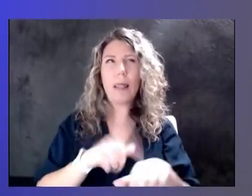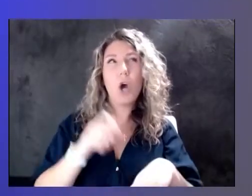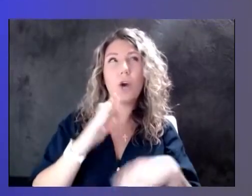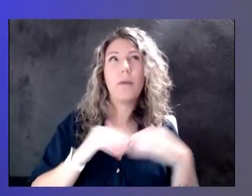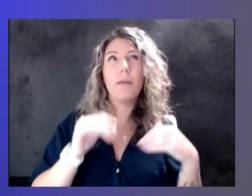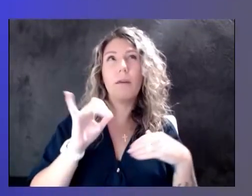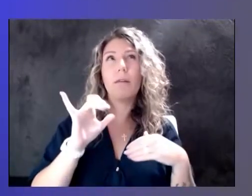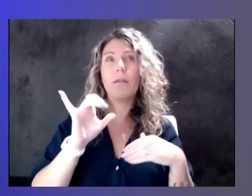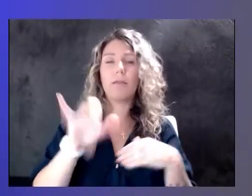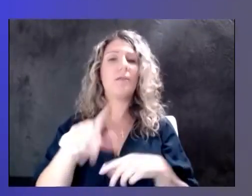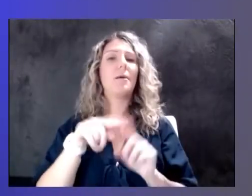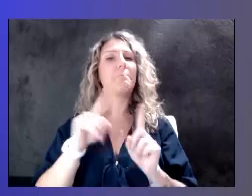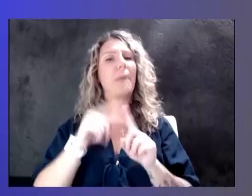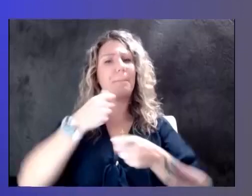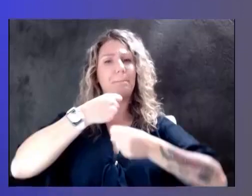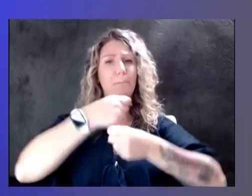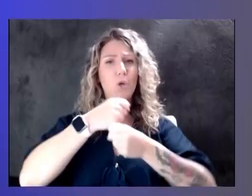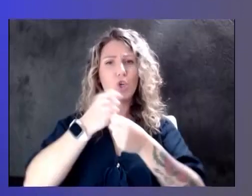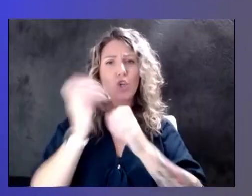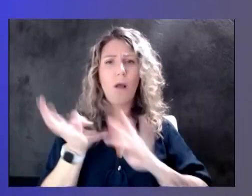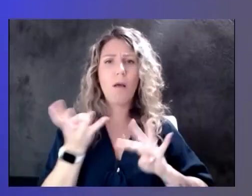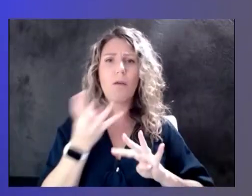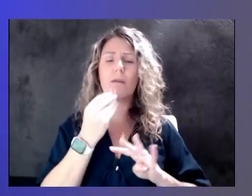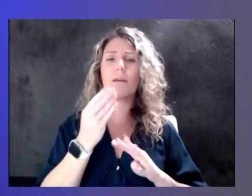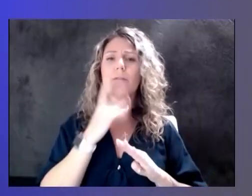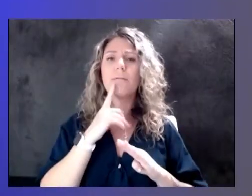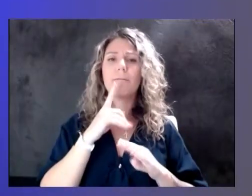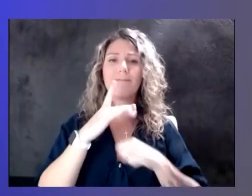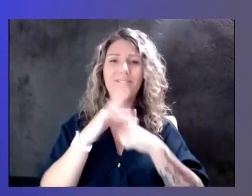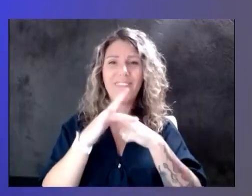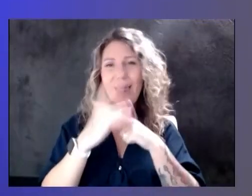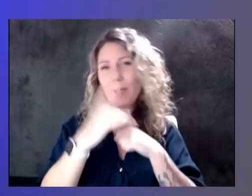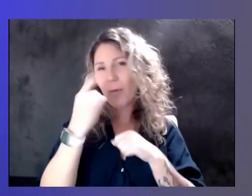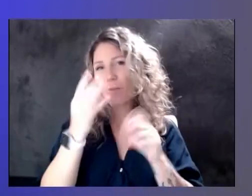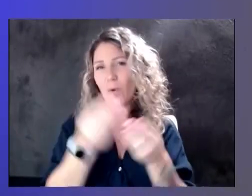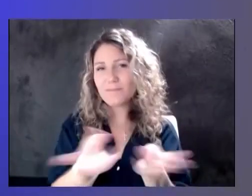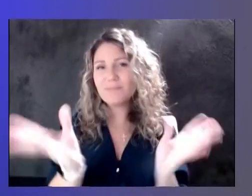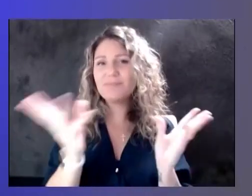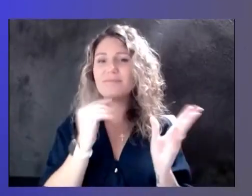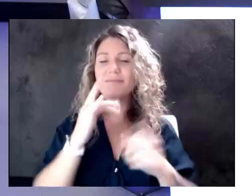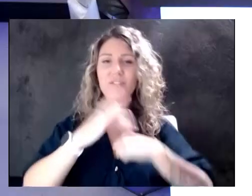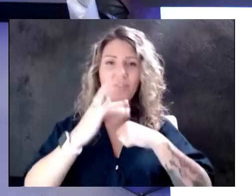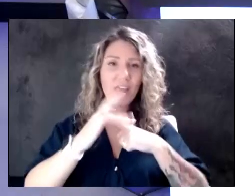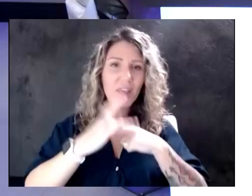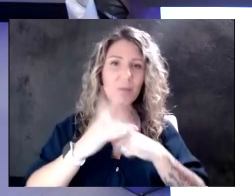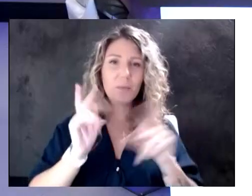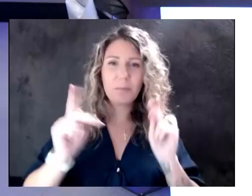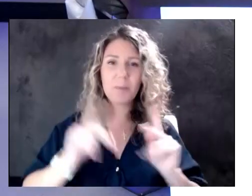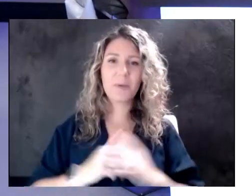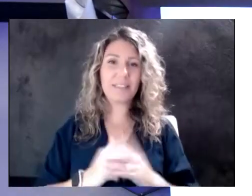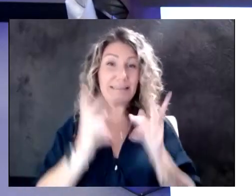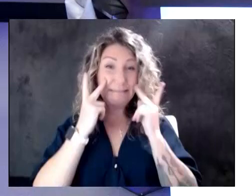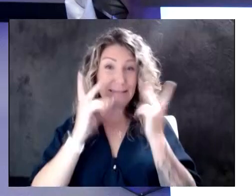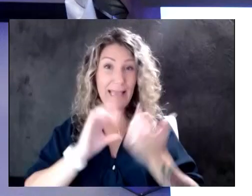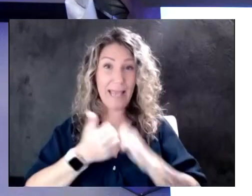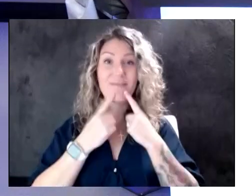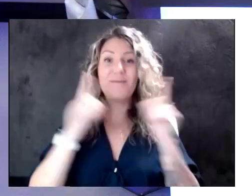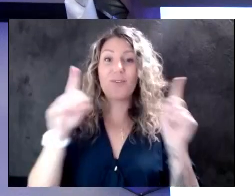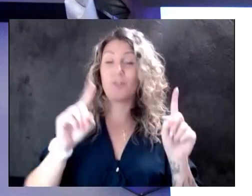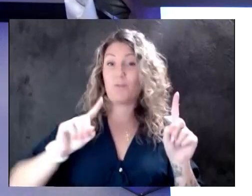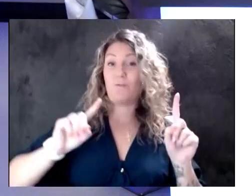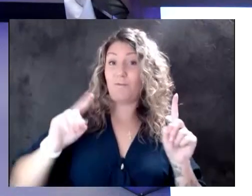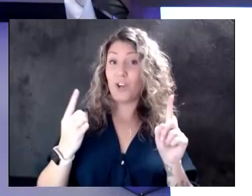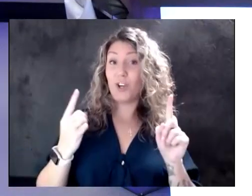think production and availability, to get them out and available to consumers. All right, let's see how it works. Okay, so the first